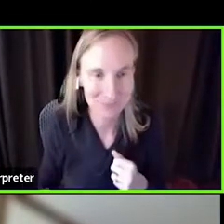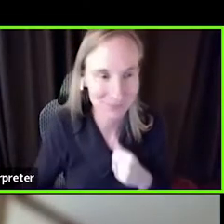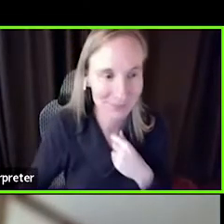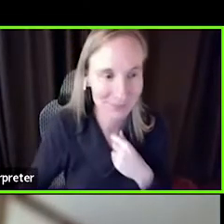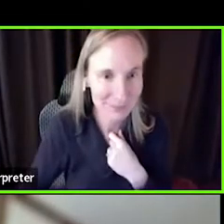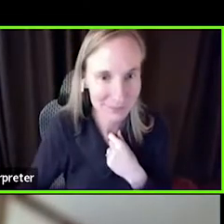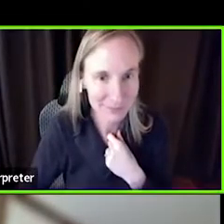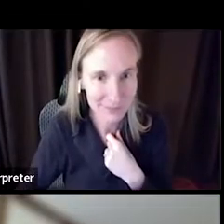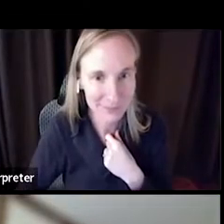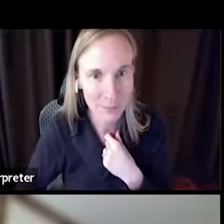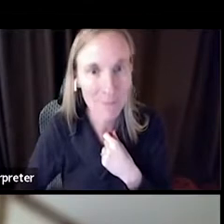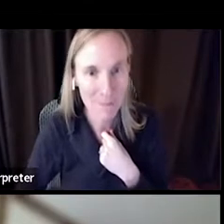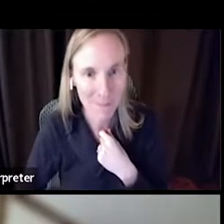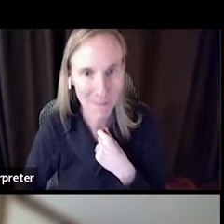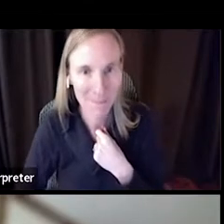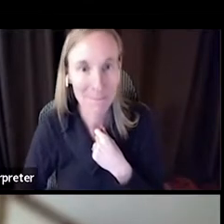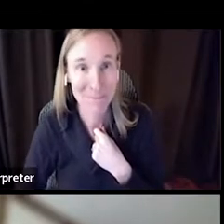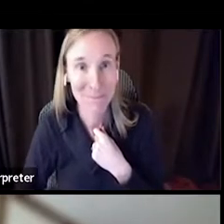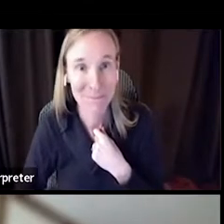slides. Okay.